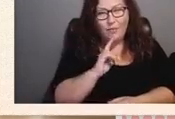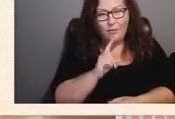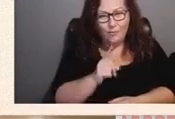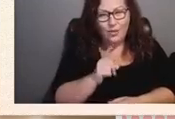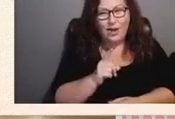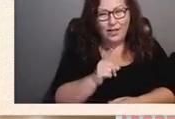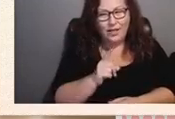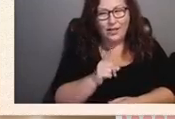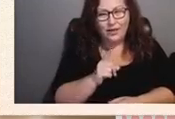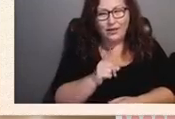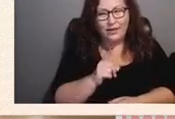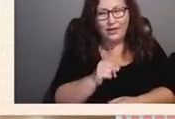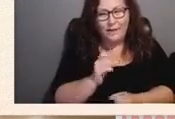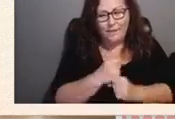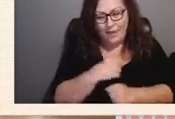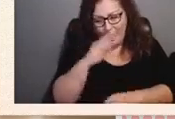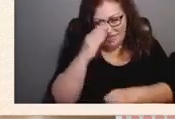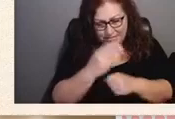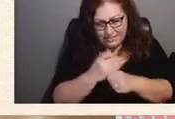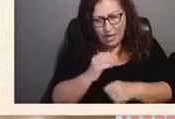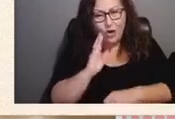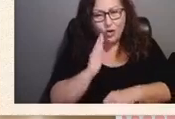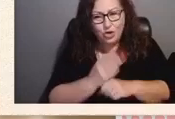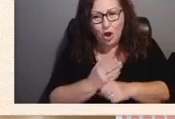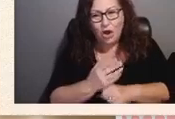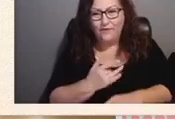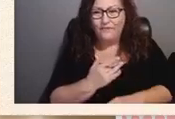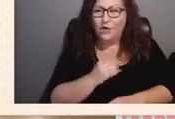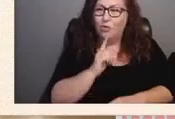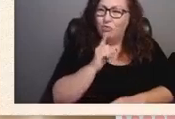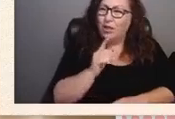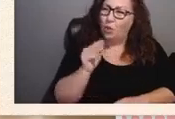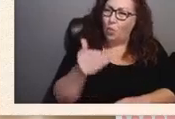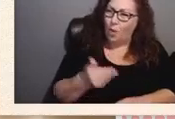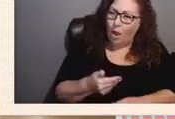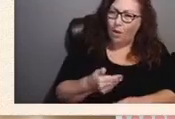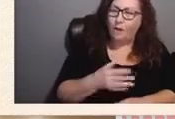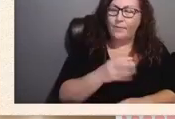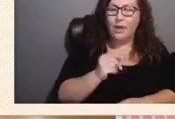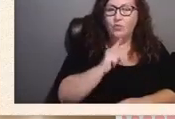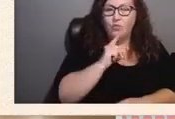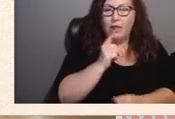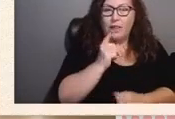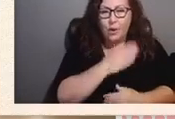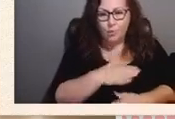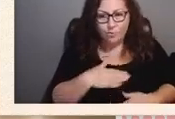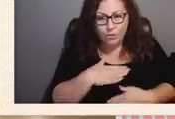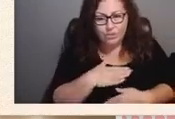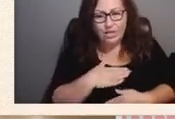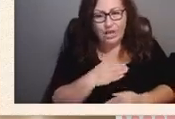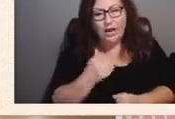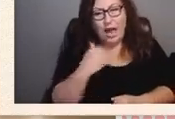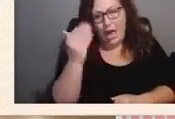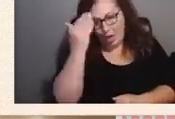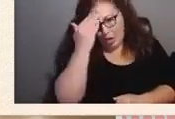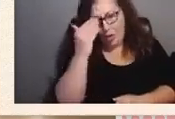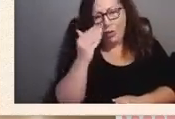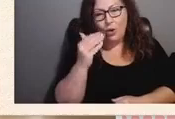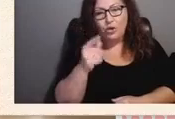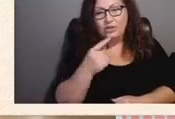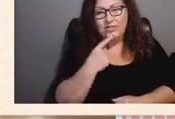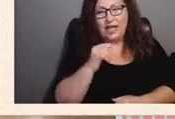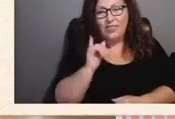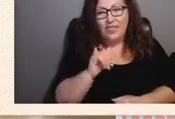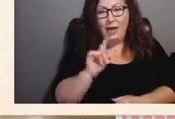my son or my daughter feel really welcome and feel really appreciated. I know you said it was strictly about beauty,